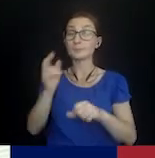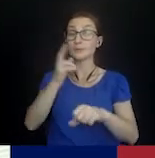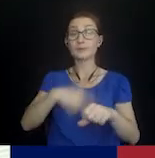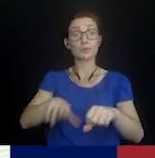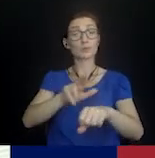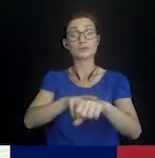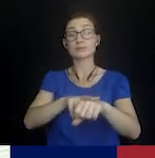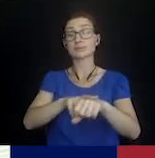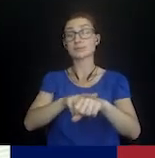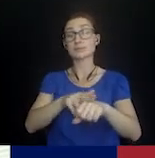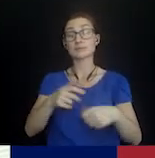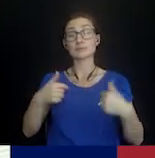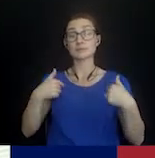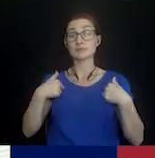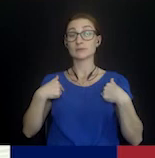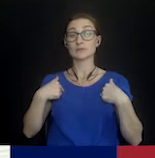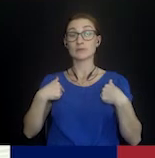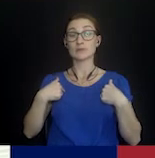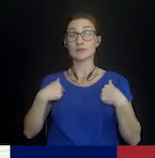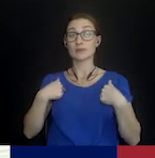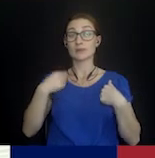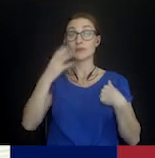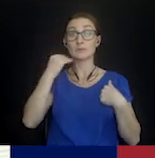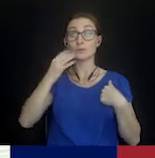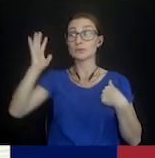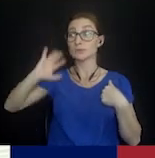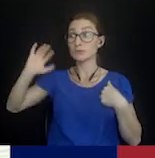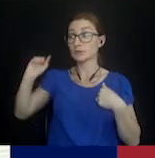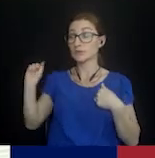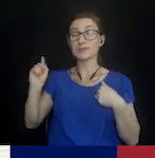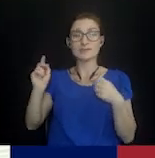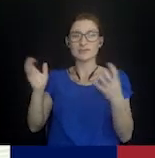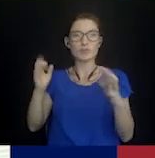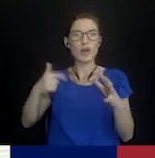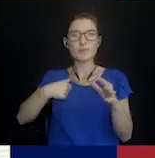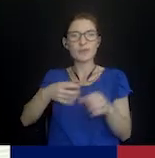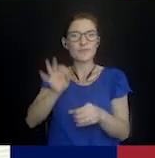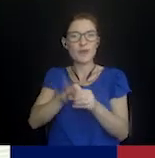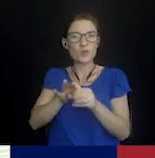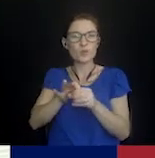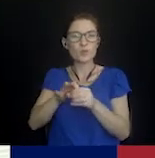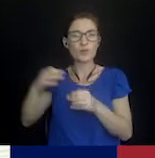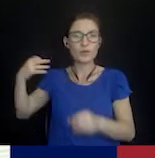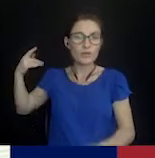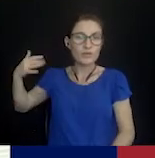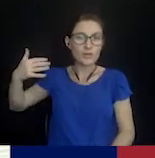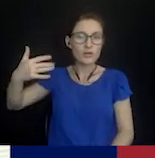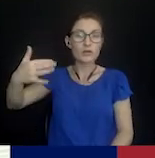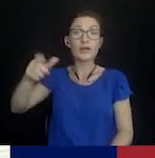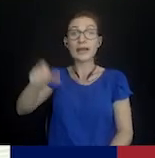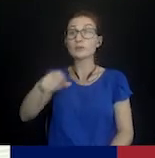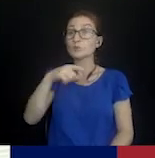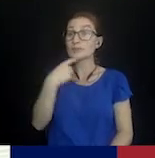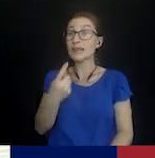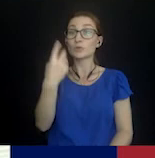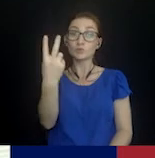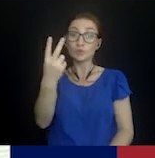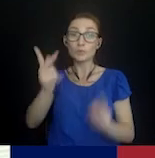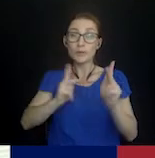the thing from where it started, where they didn't want me to vote, to having to tell 2 people about how I wanted to